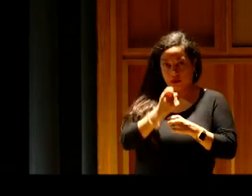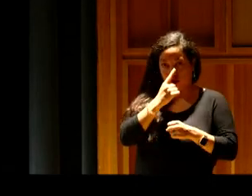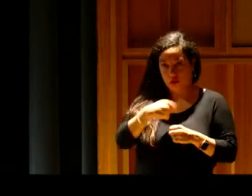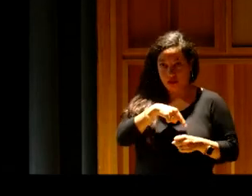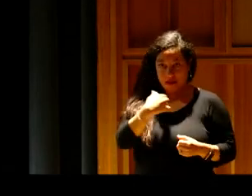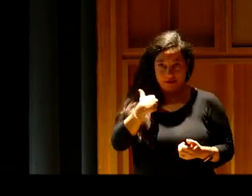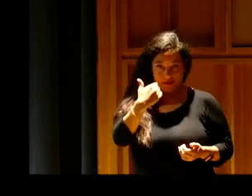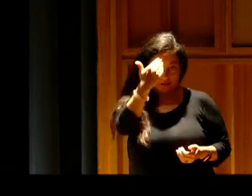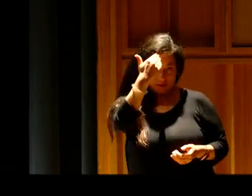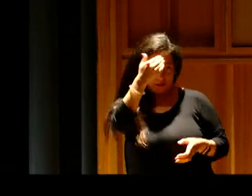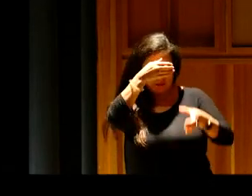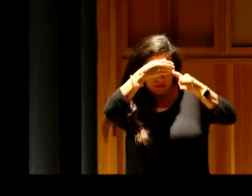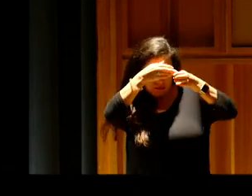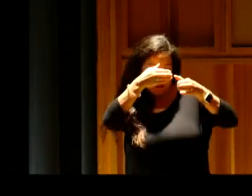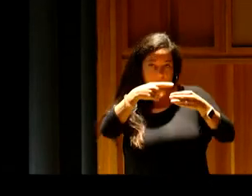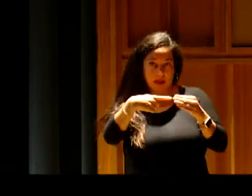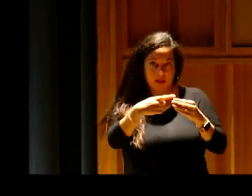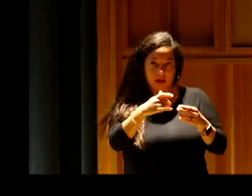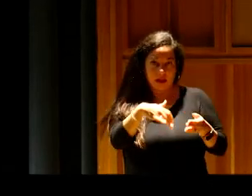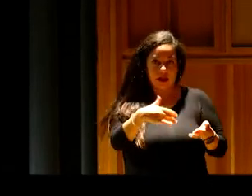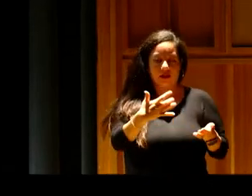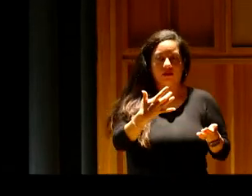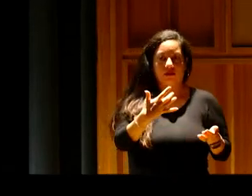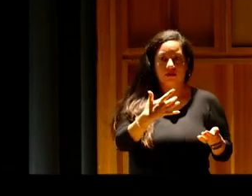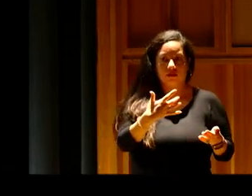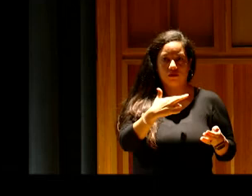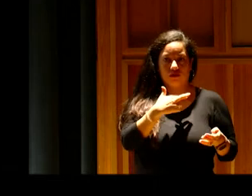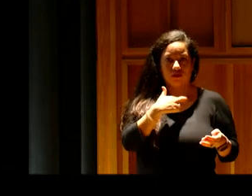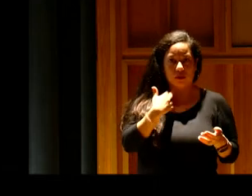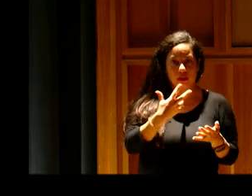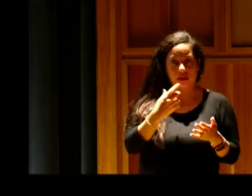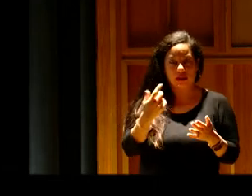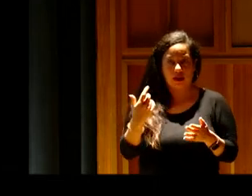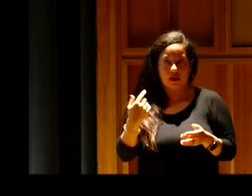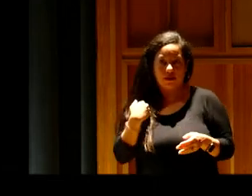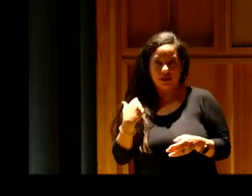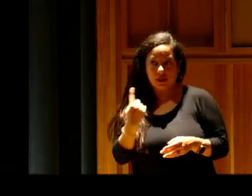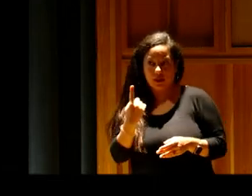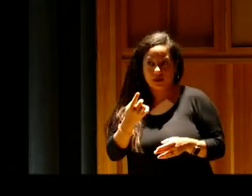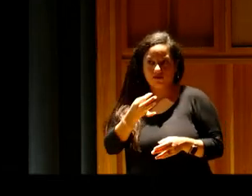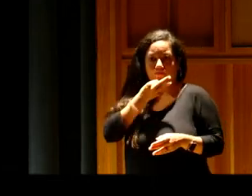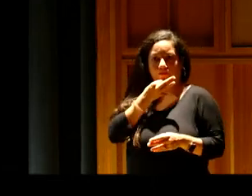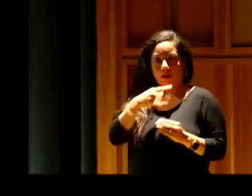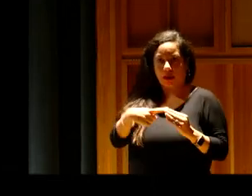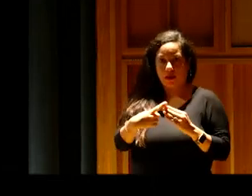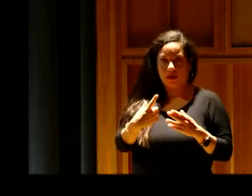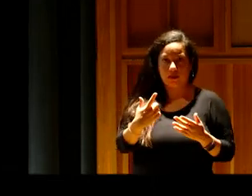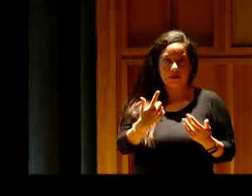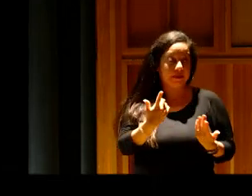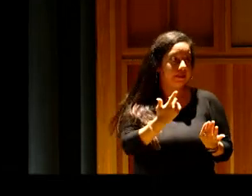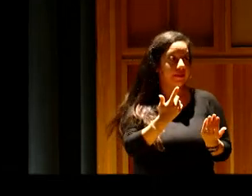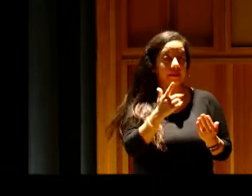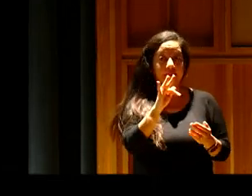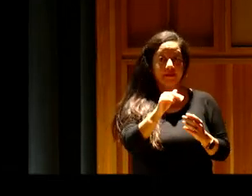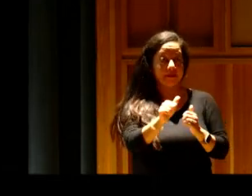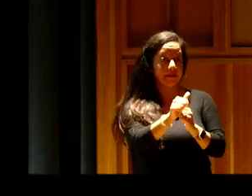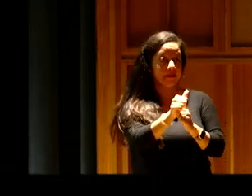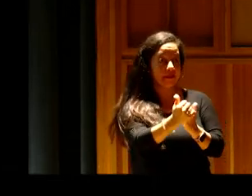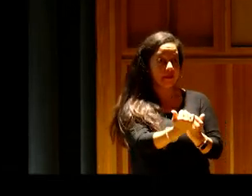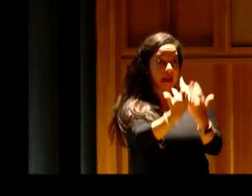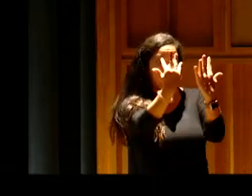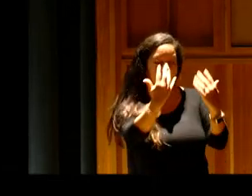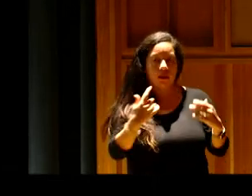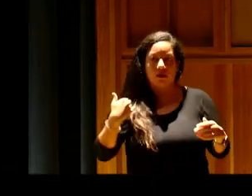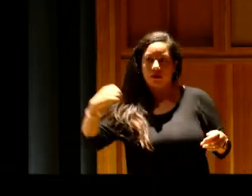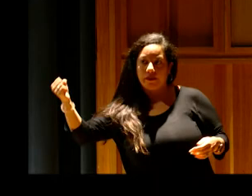a problem with fire, for example, we make sure we have access to expertise on fire suppression, fire response, fire